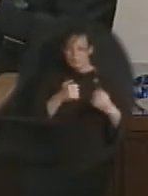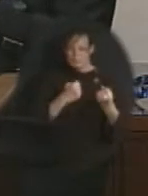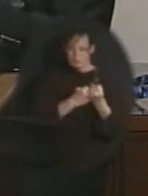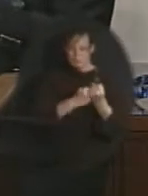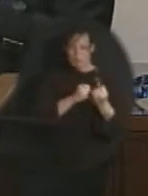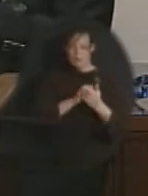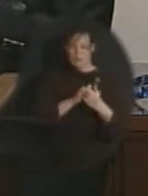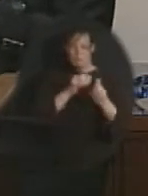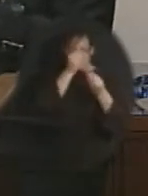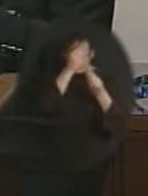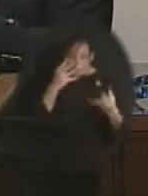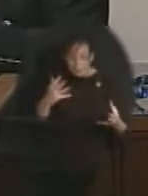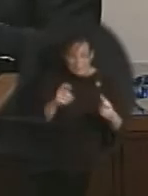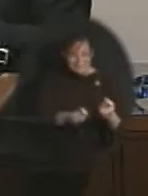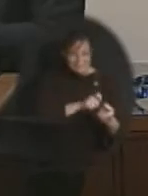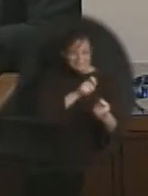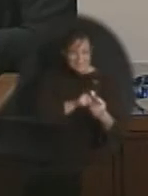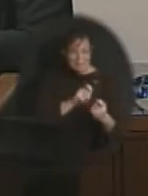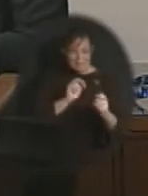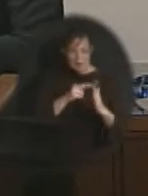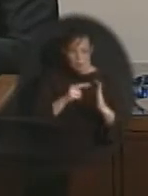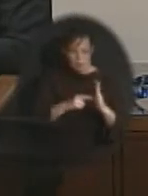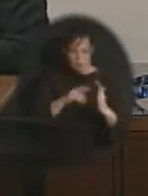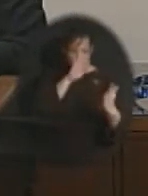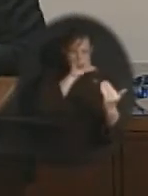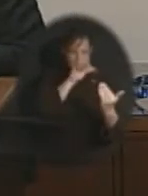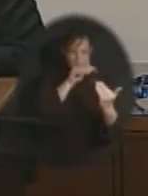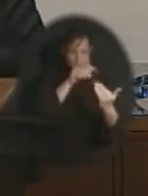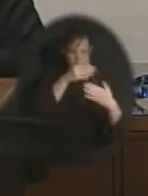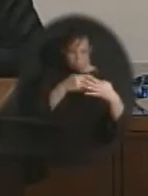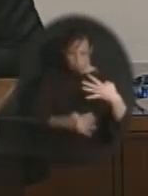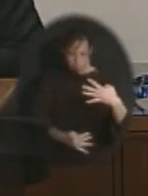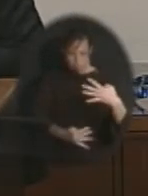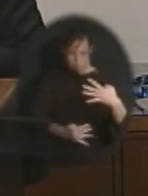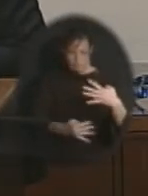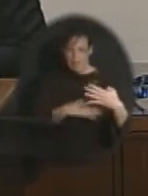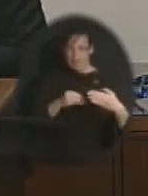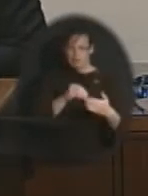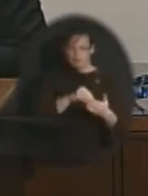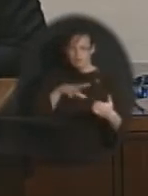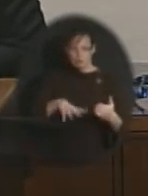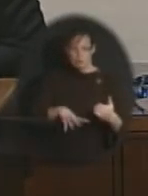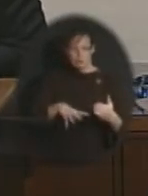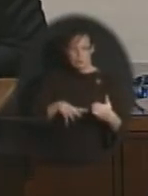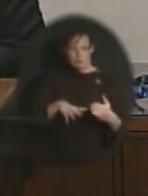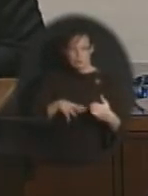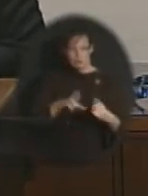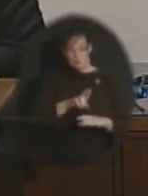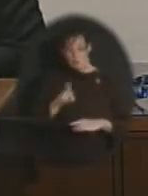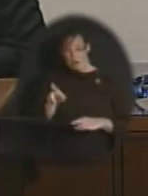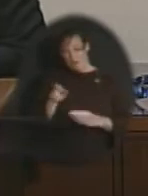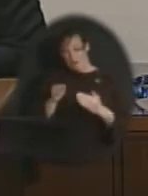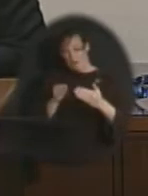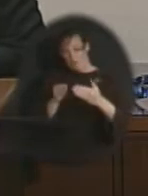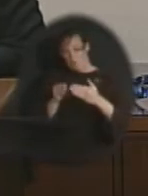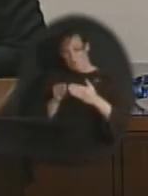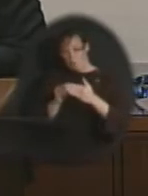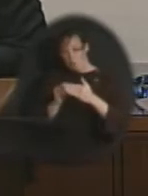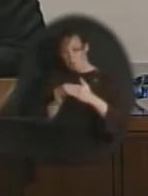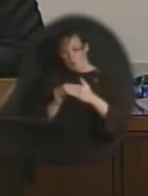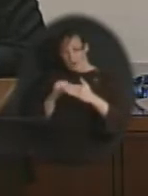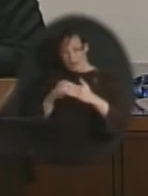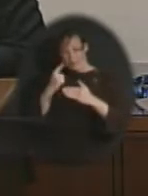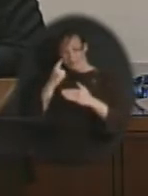I'm going to tell you exactly what our rules and expectations are. And students, the far right corner, I believe,